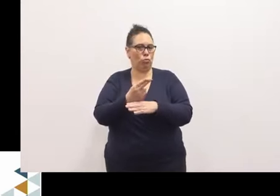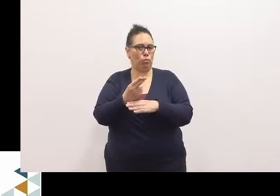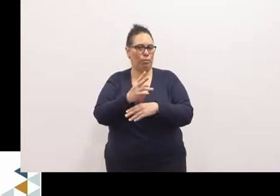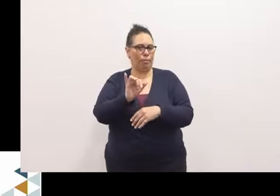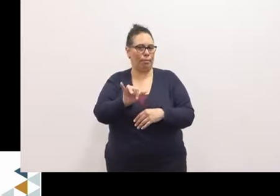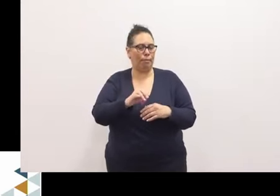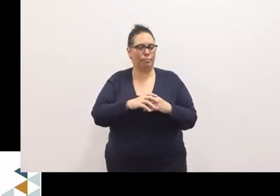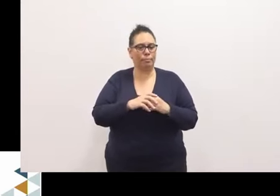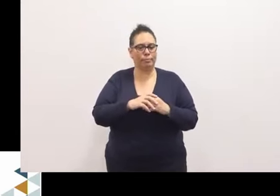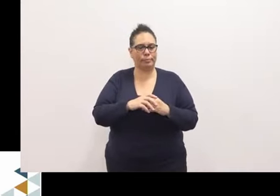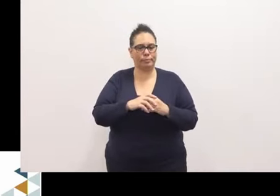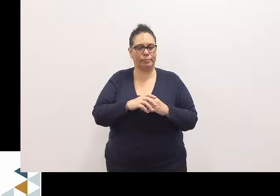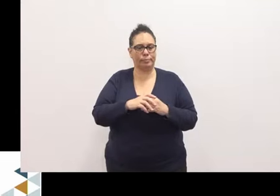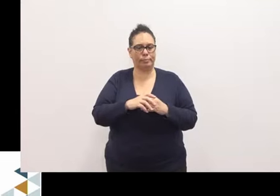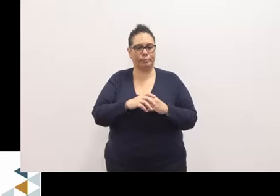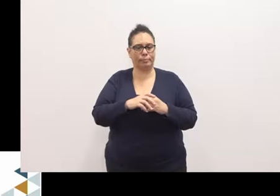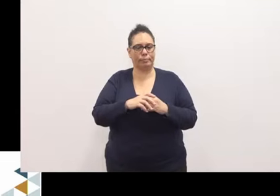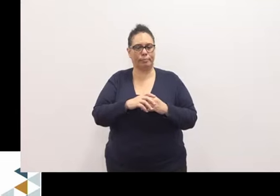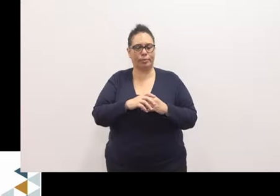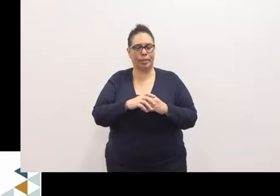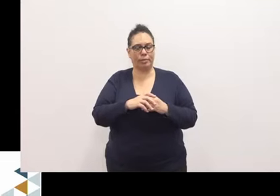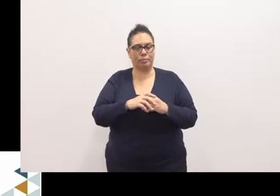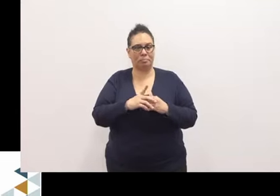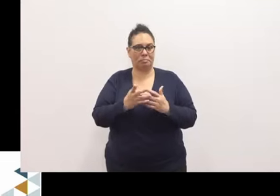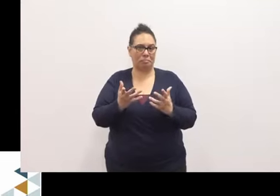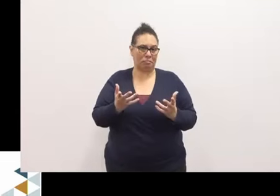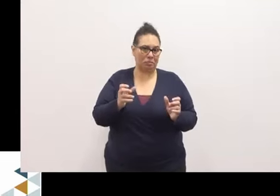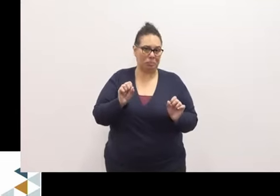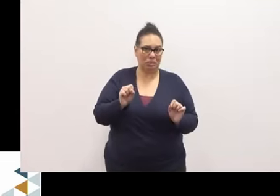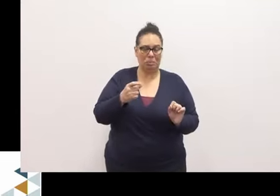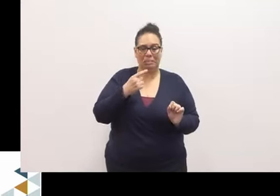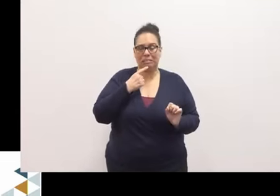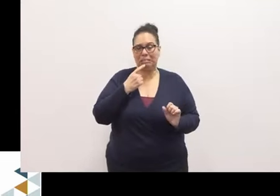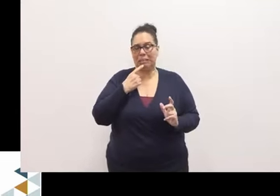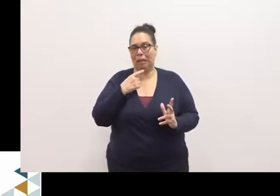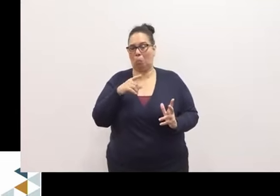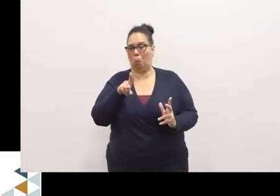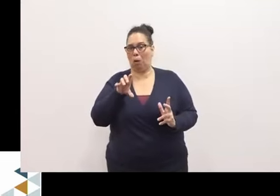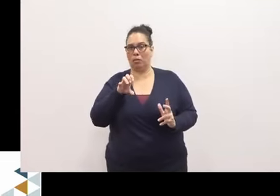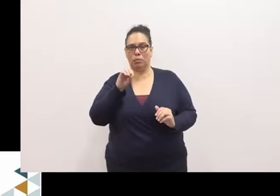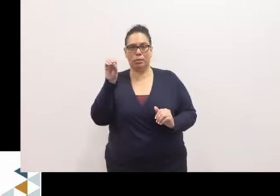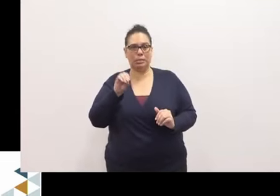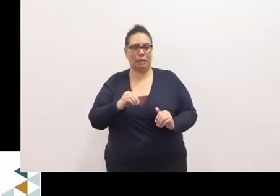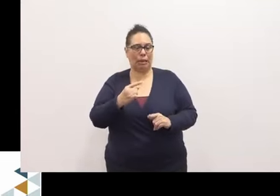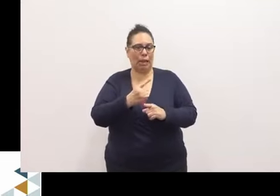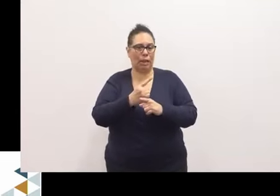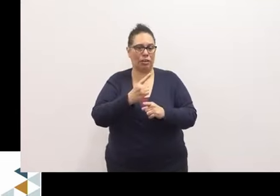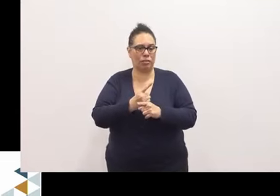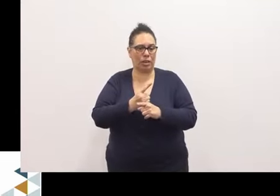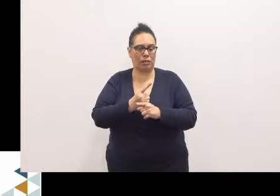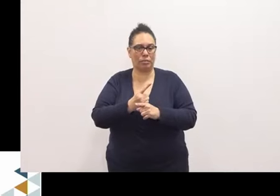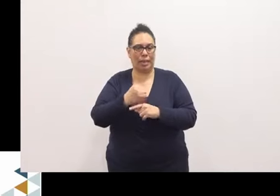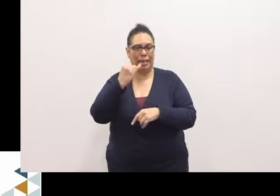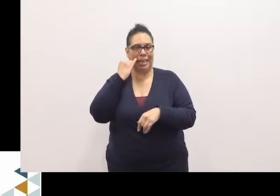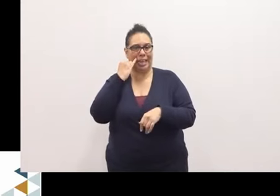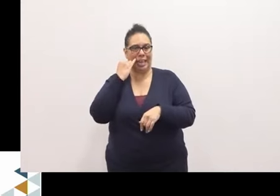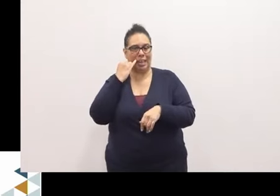and be able to say that it has 100% accuracy when we're looking at that on track, off